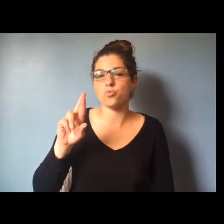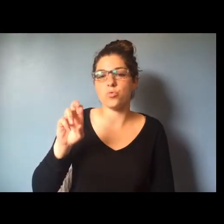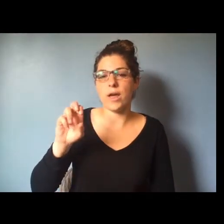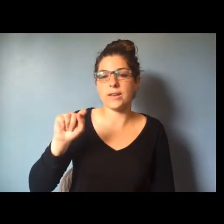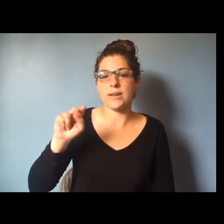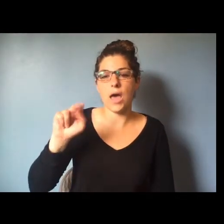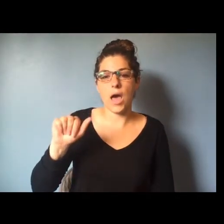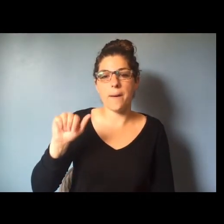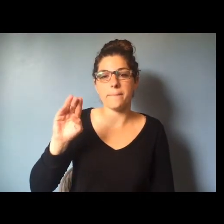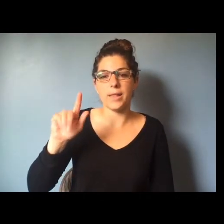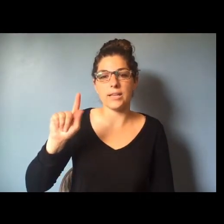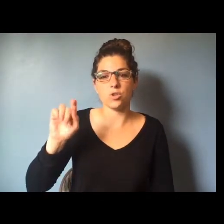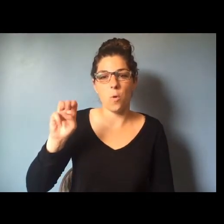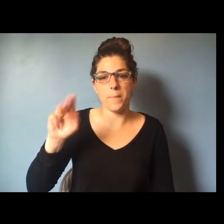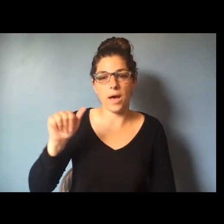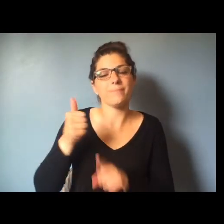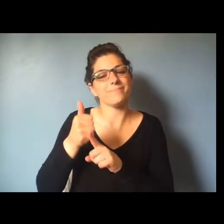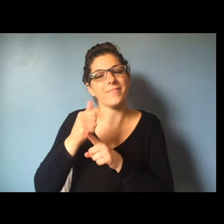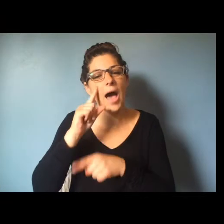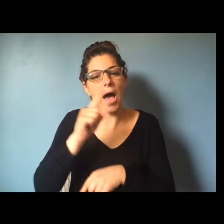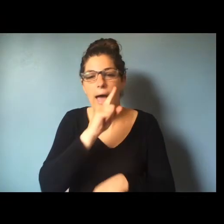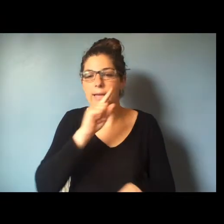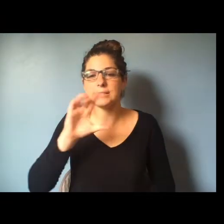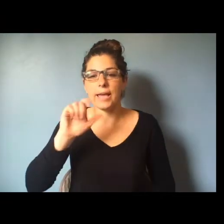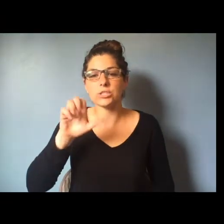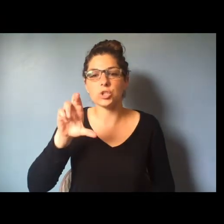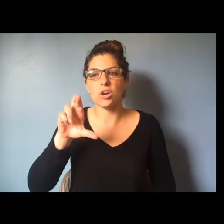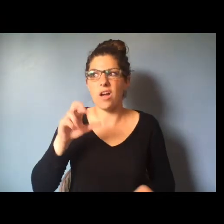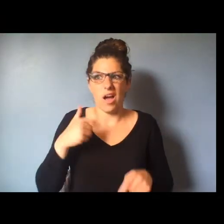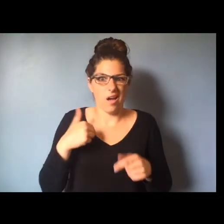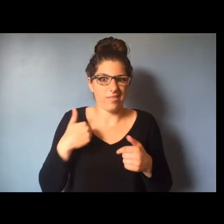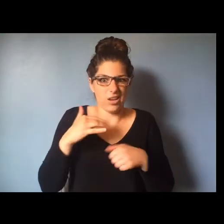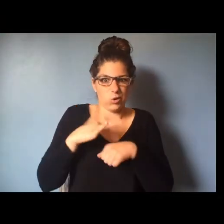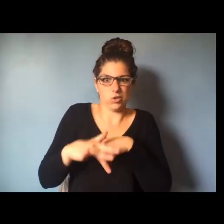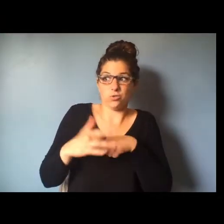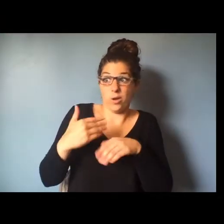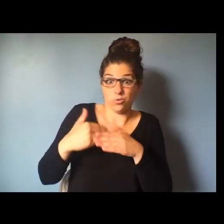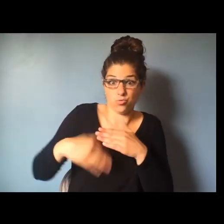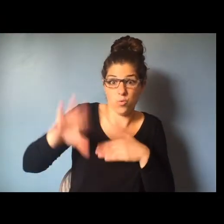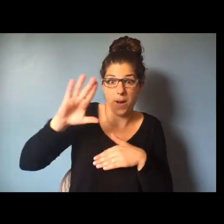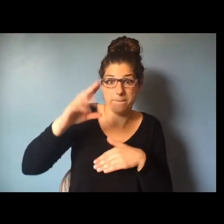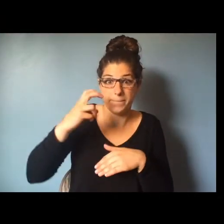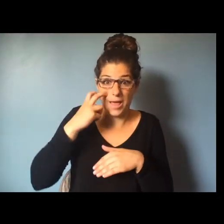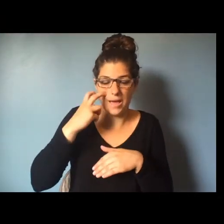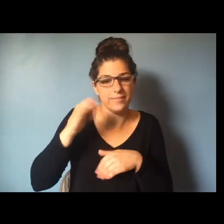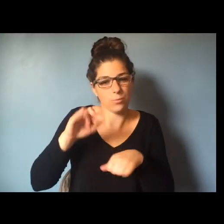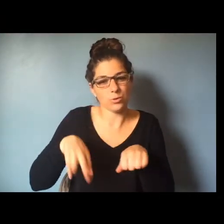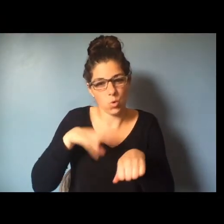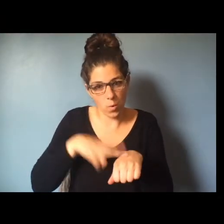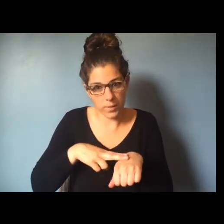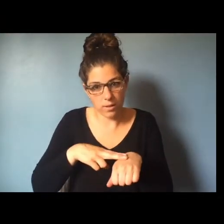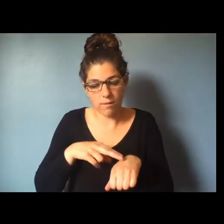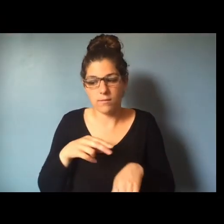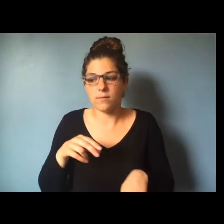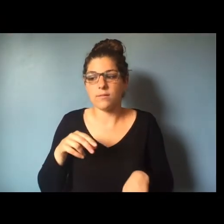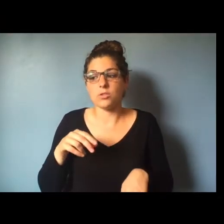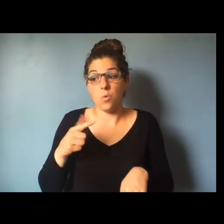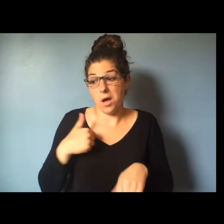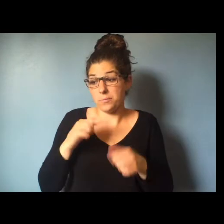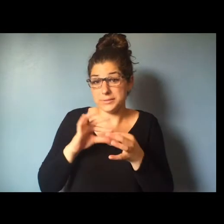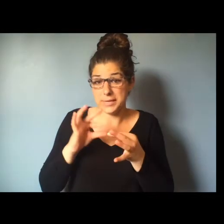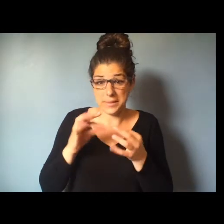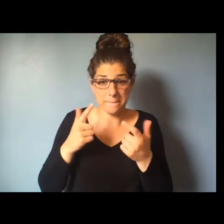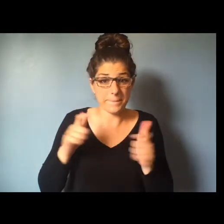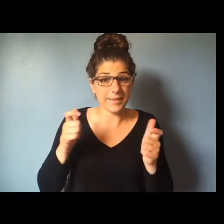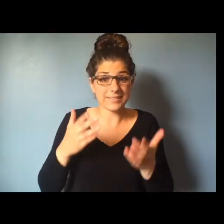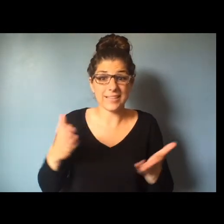cancer. And because I had that from an early age, I kind of grew up just being blind. So that was the normal. So I would say the biggest